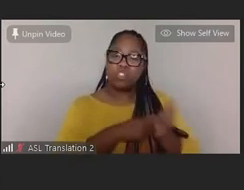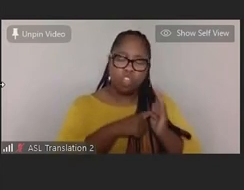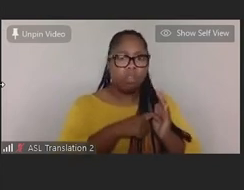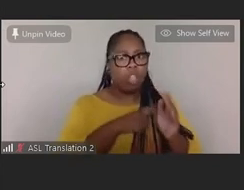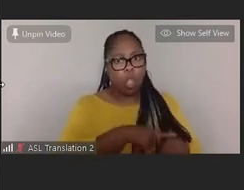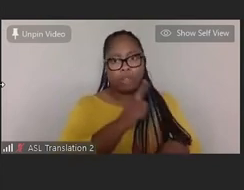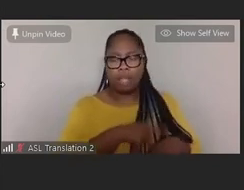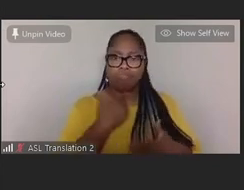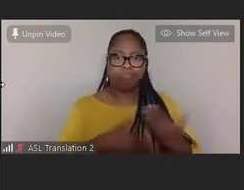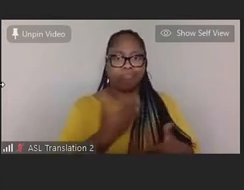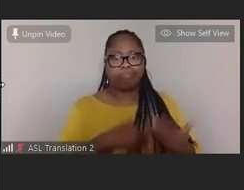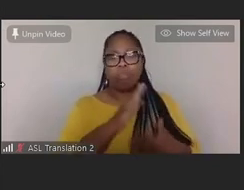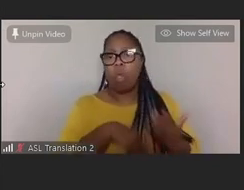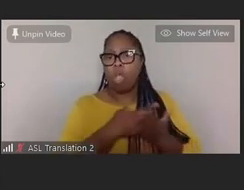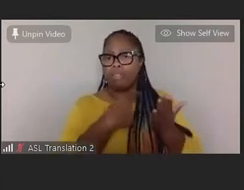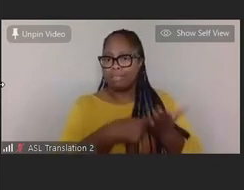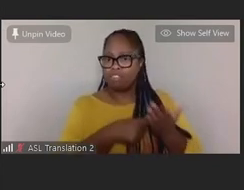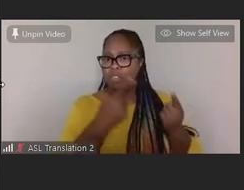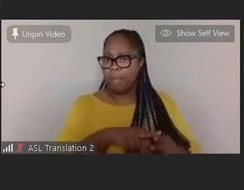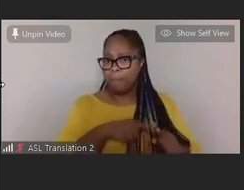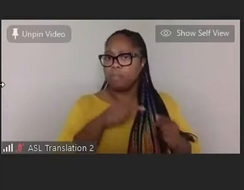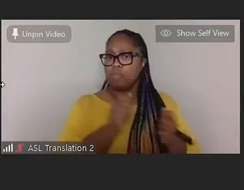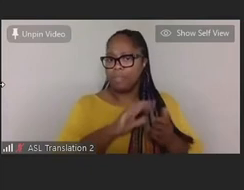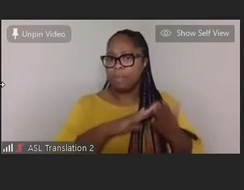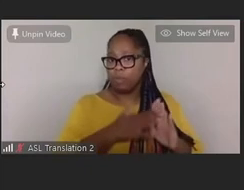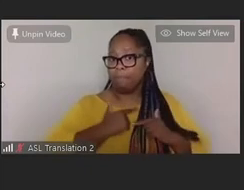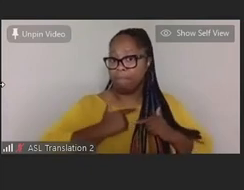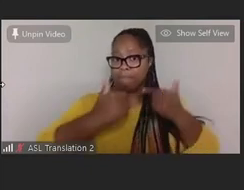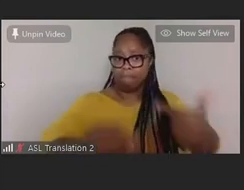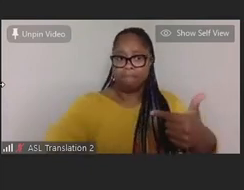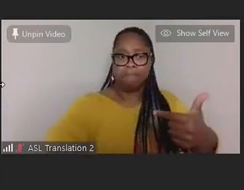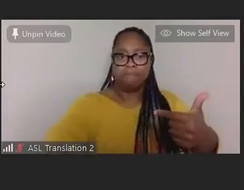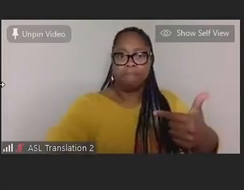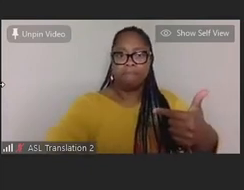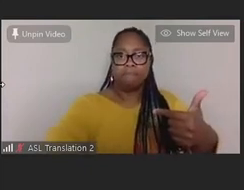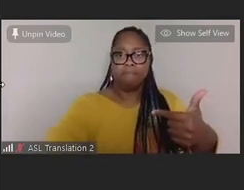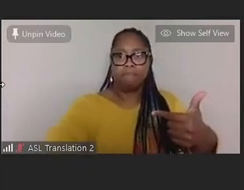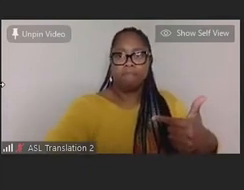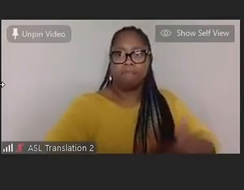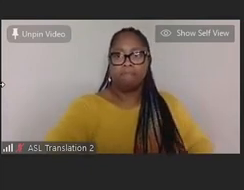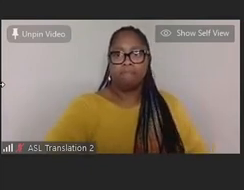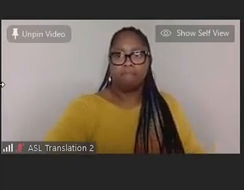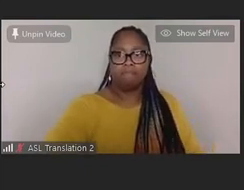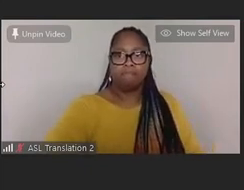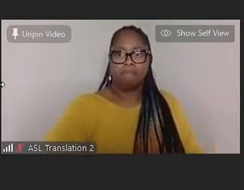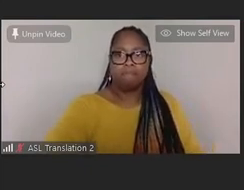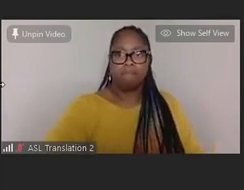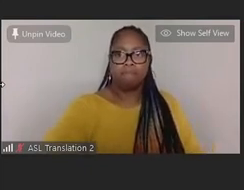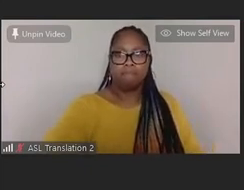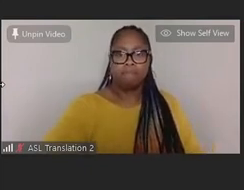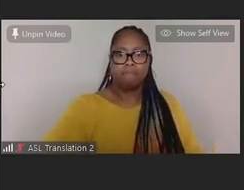process and all of the discussions that went on in the community. From what I understand, nothing to do with us, but before we got involved and as we started to do our